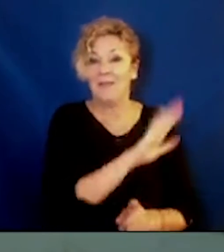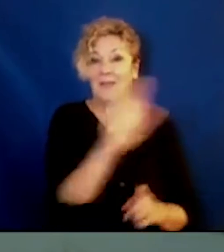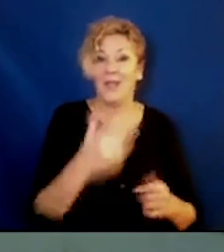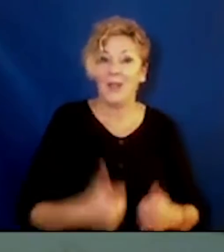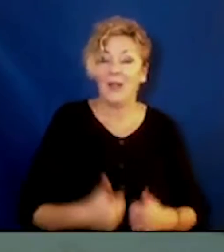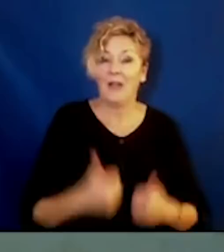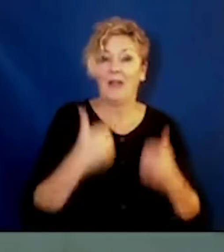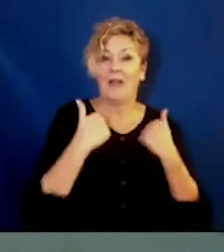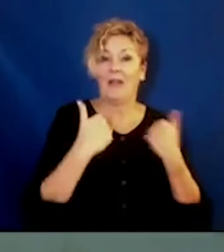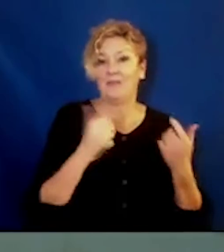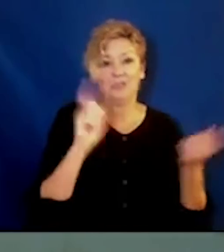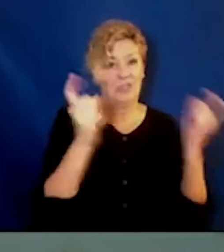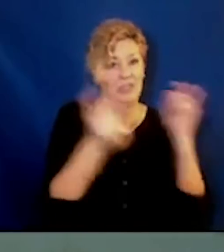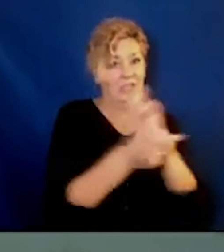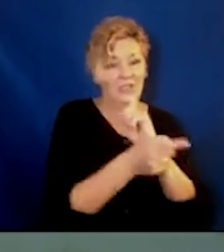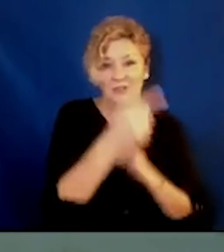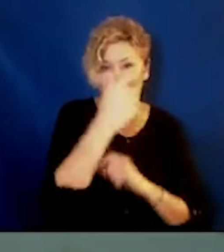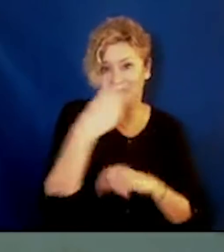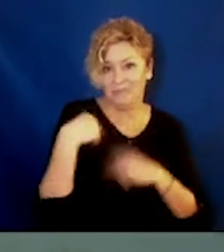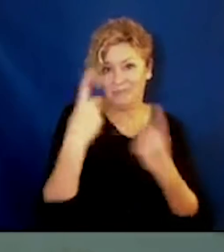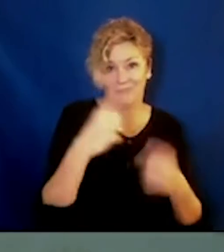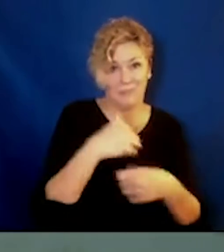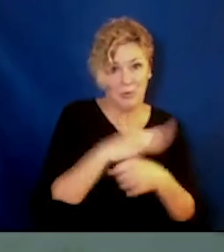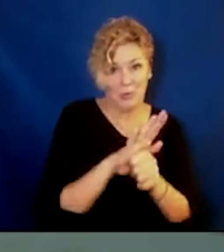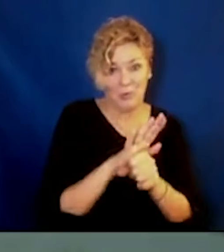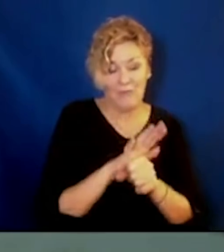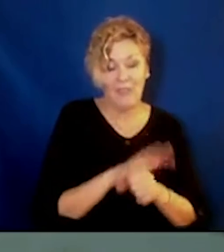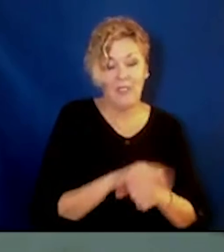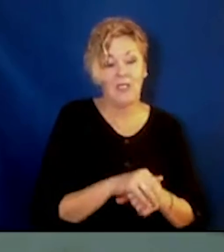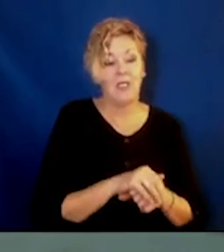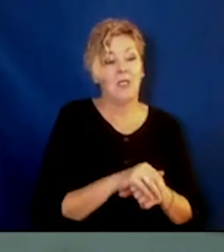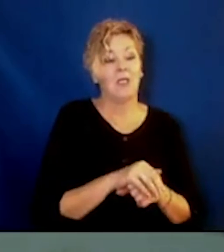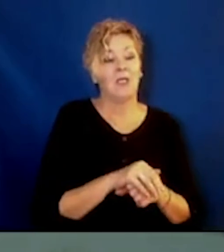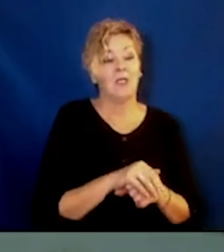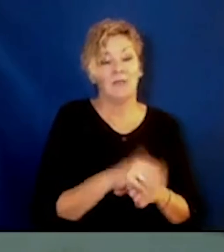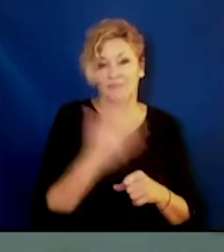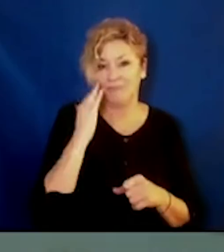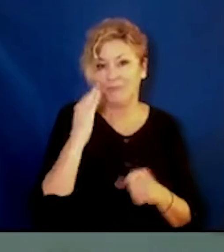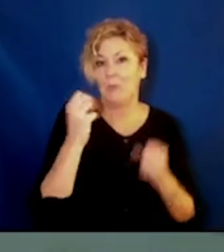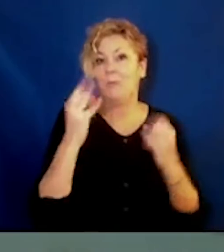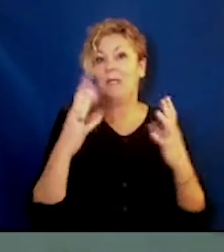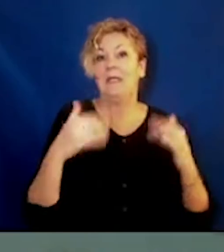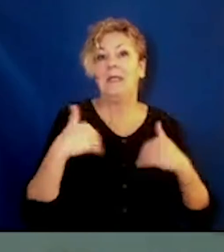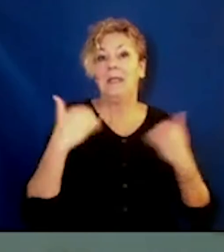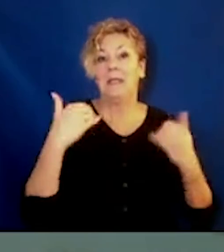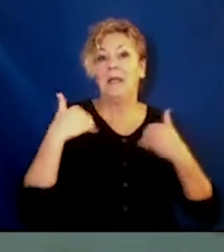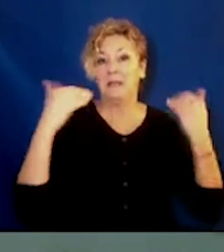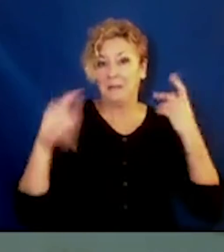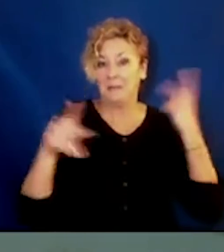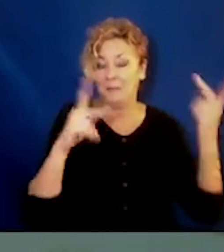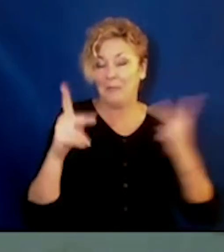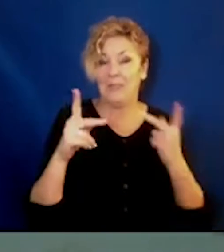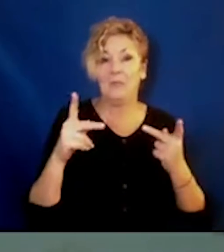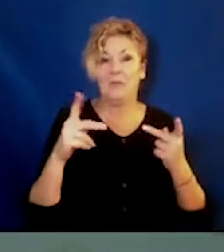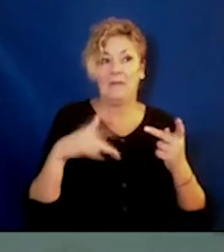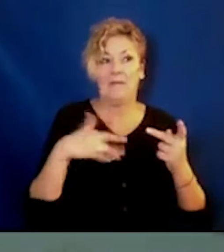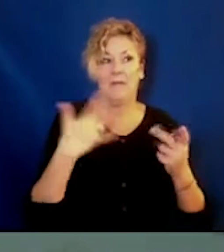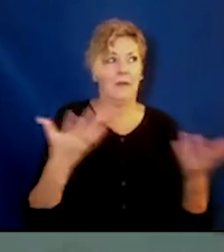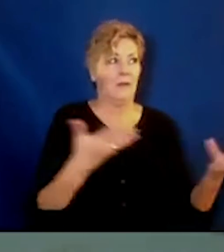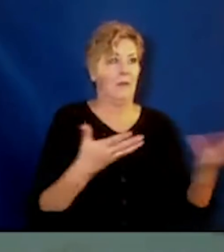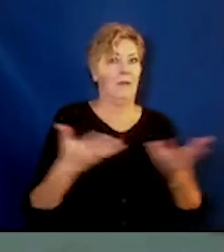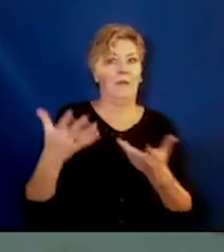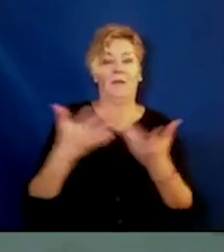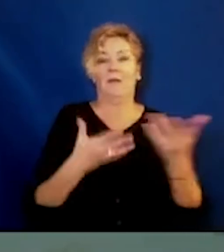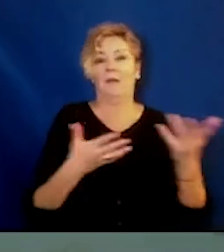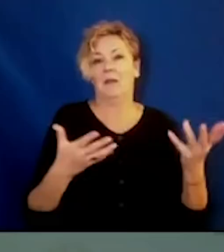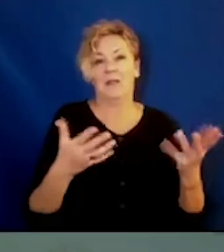course, with our COVID Speak survey, and one of the things that youth and young adults have told us is that